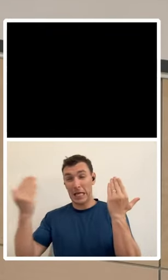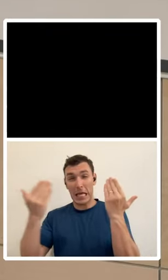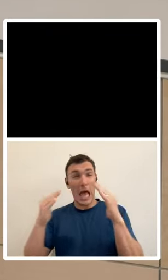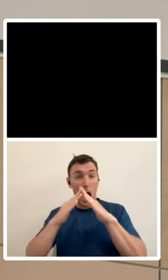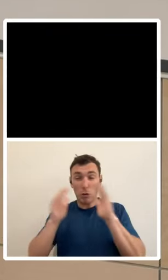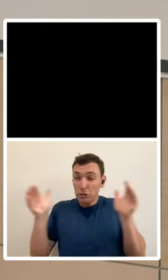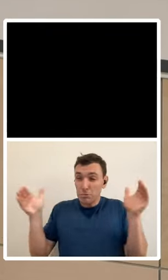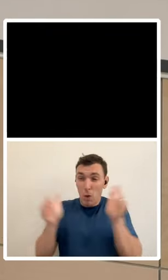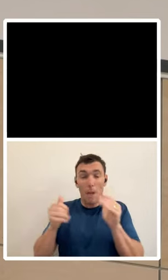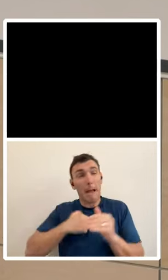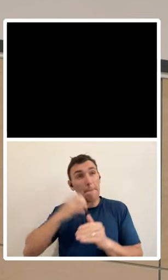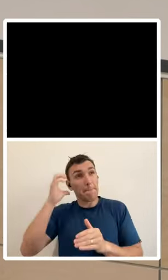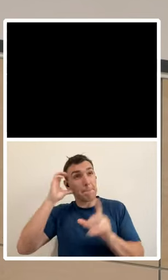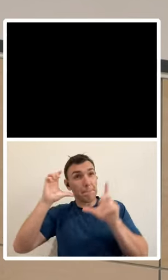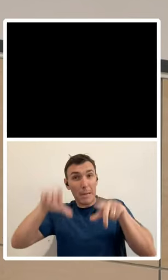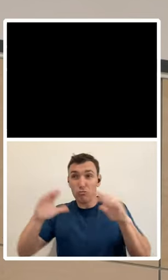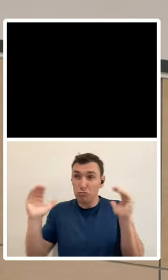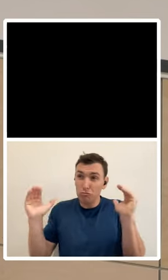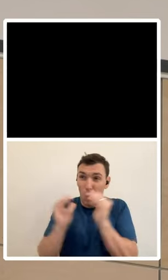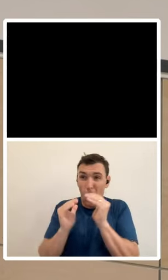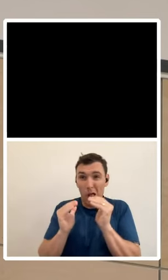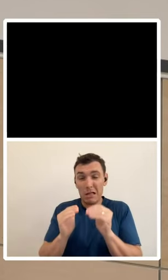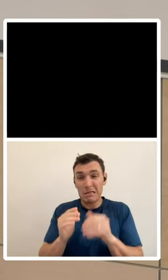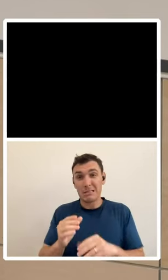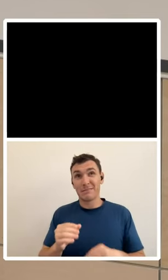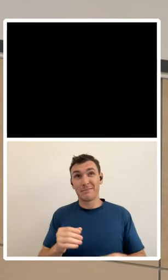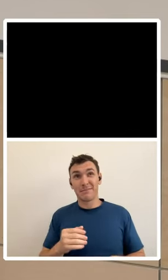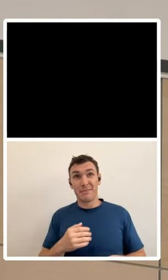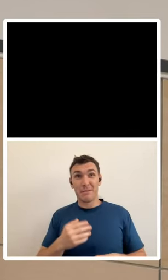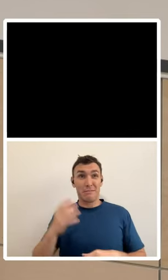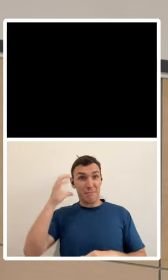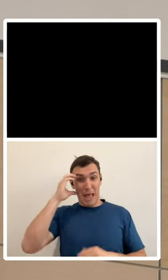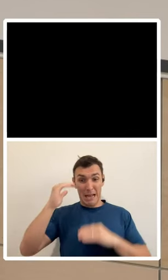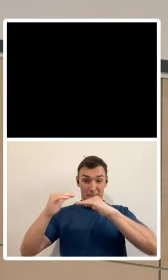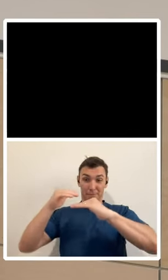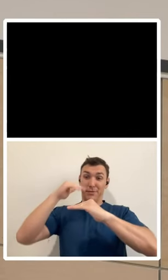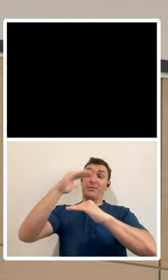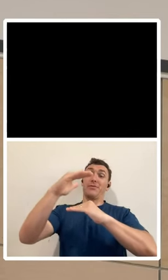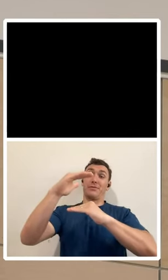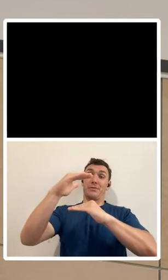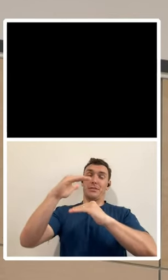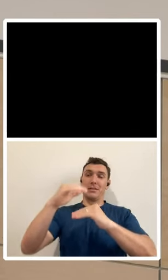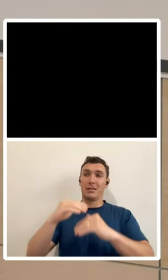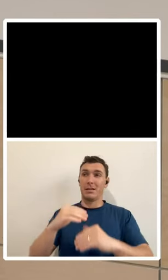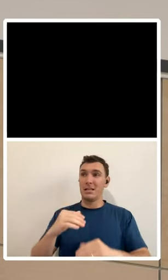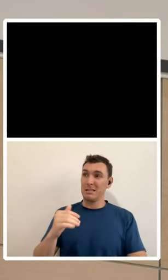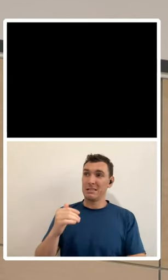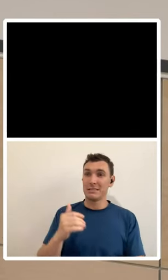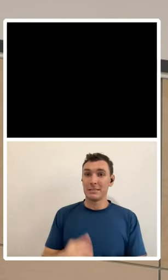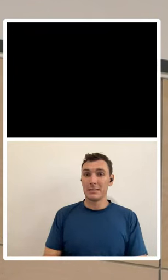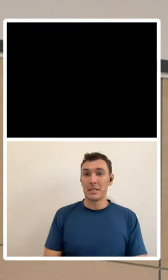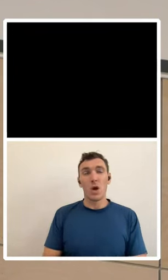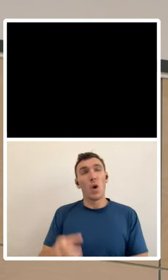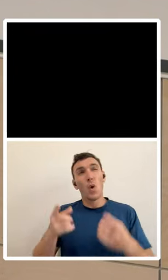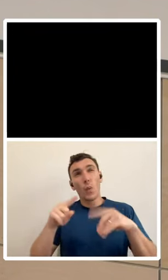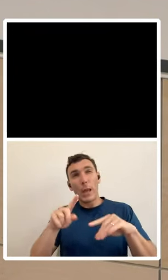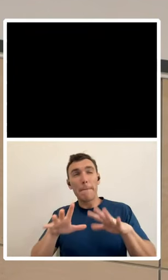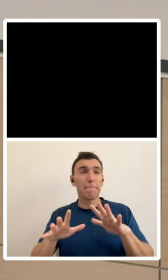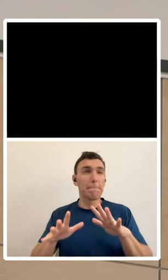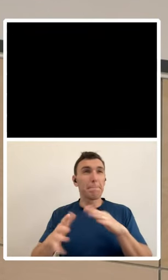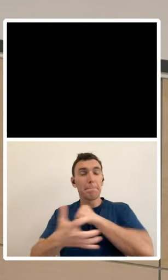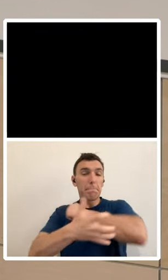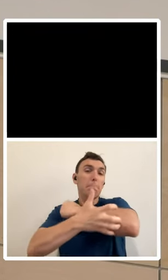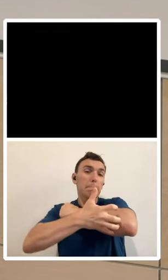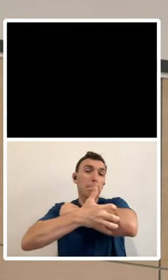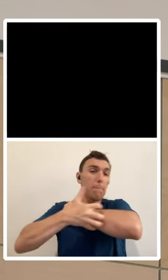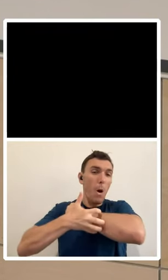like bunk bed, railway in the back garden. And we were poor. I would say like poor, sort of verging on